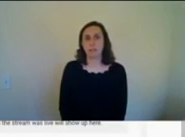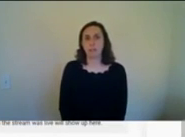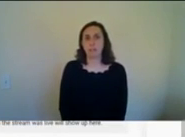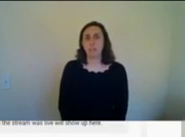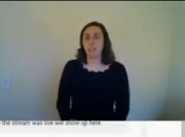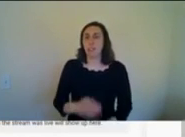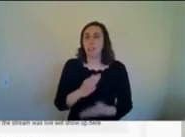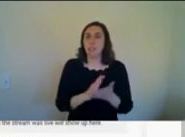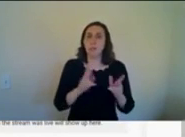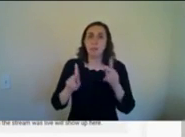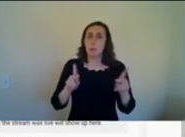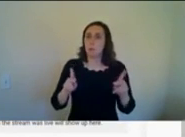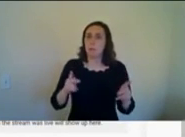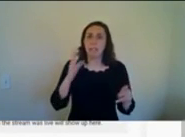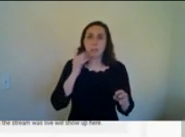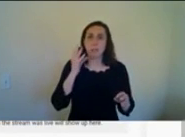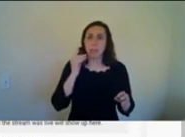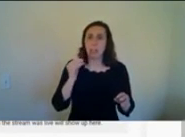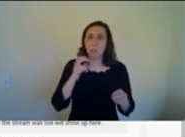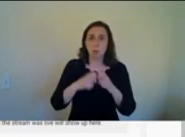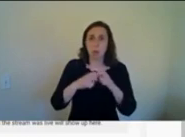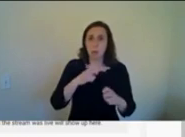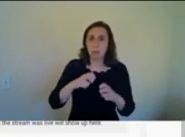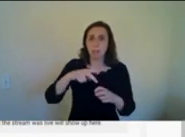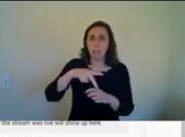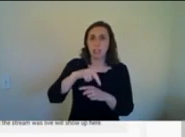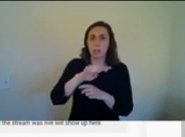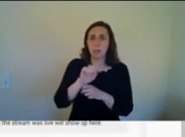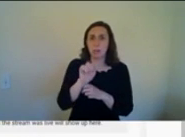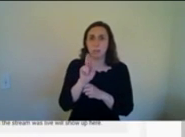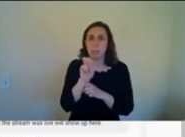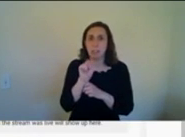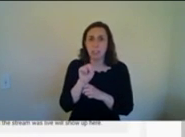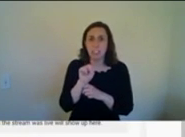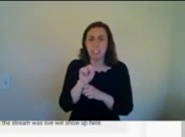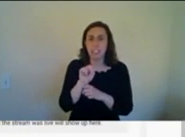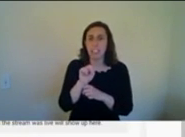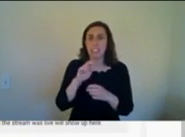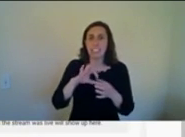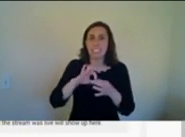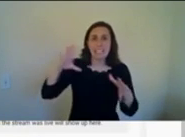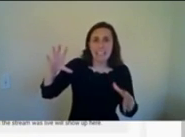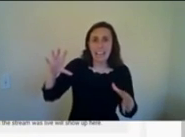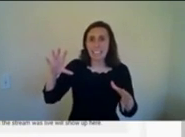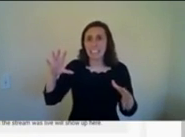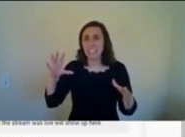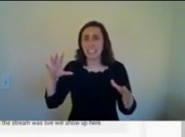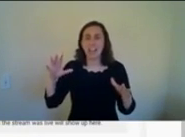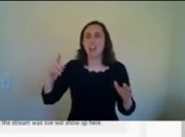out. They've had an extremely large server load. And so they've been having to add more